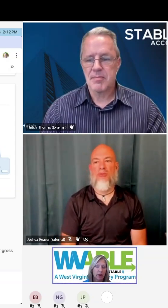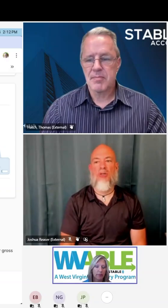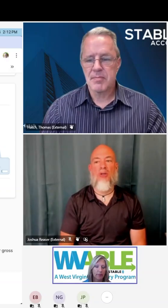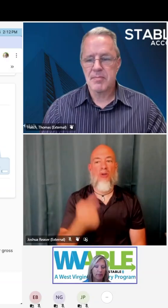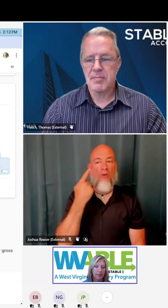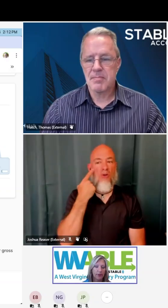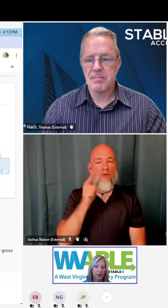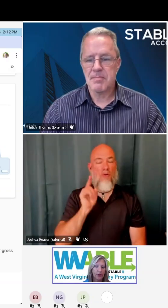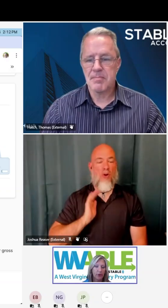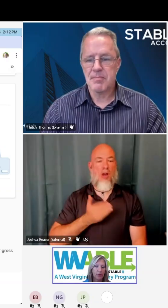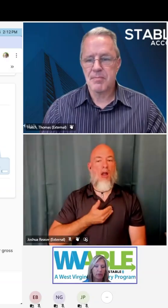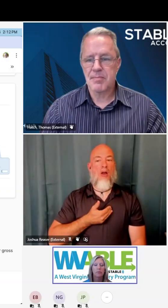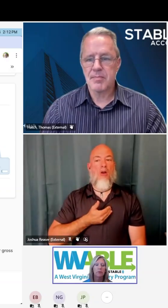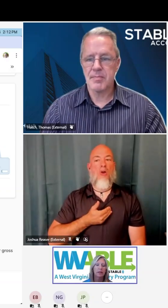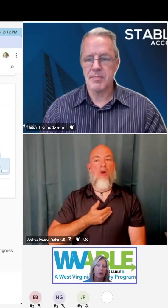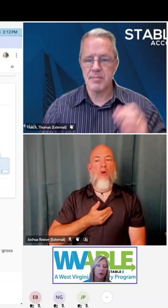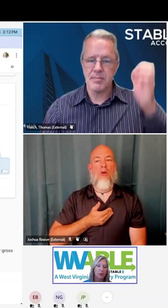Virginia,